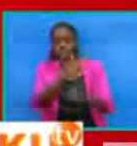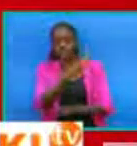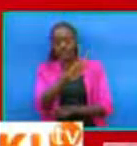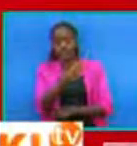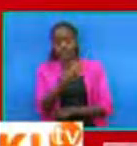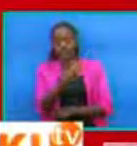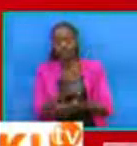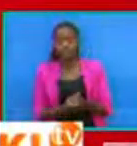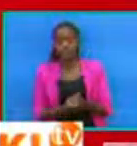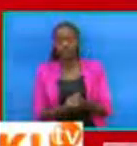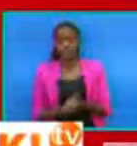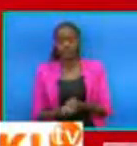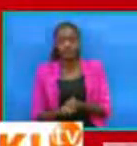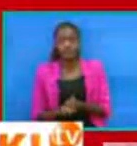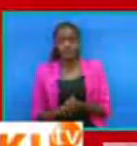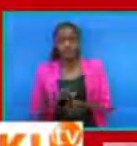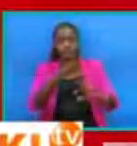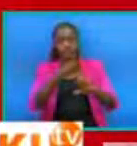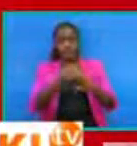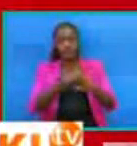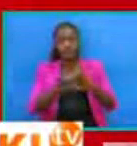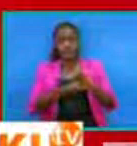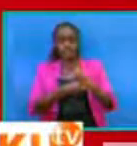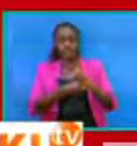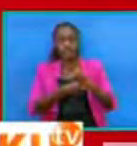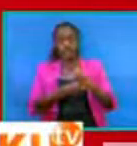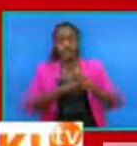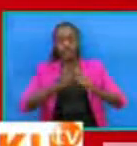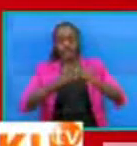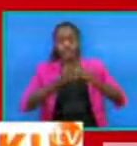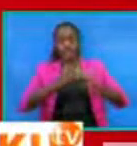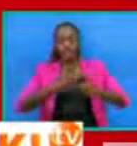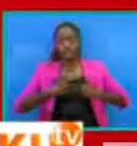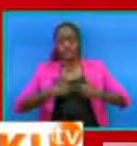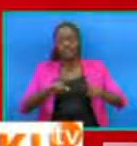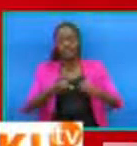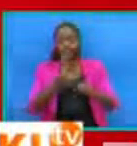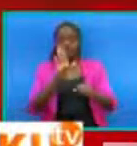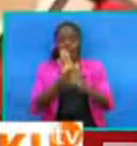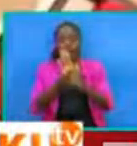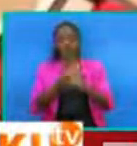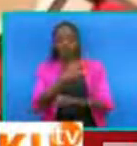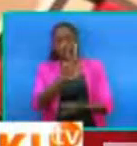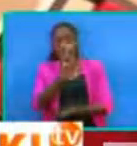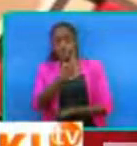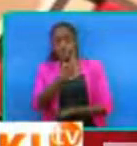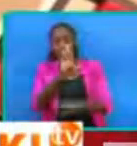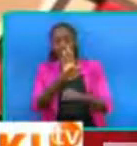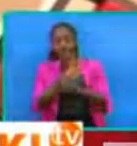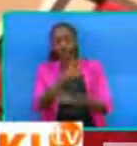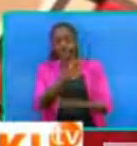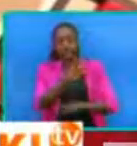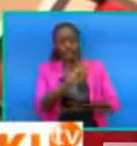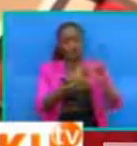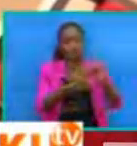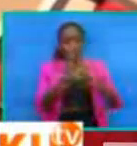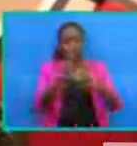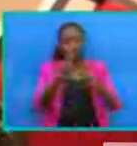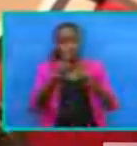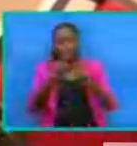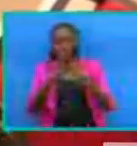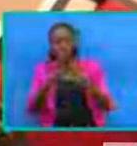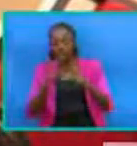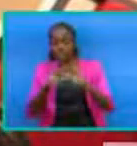And usually when it's not your area of strength, you have a lot of questions to ask. And I'm looking